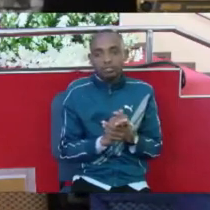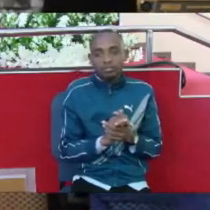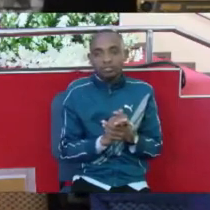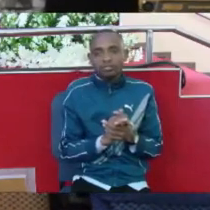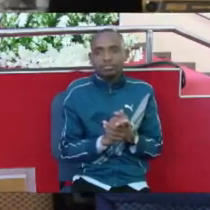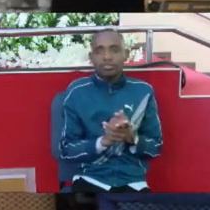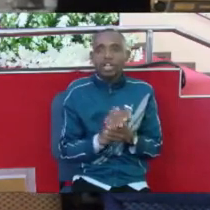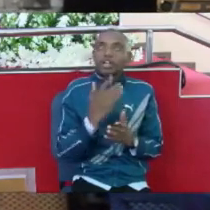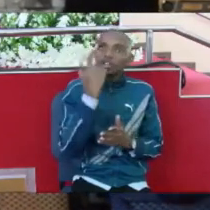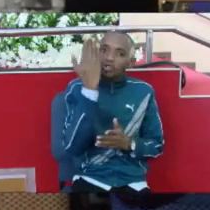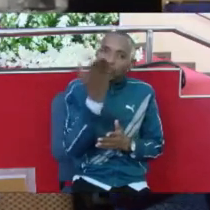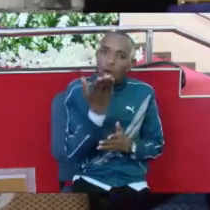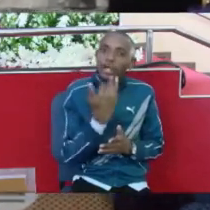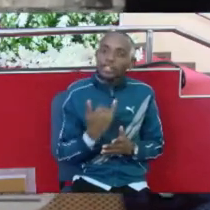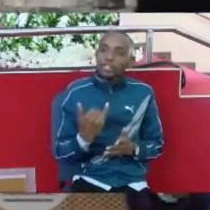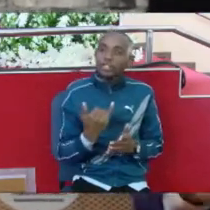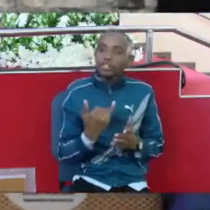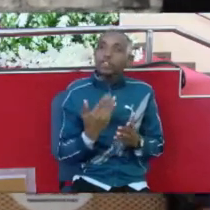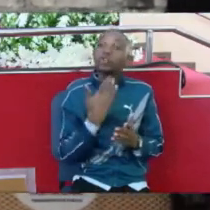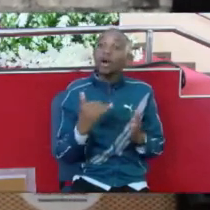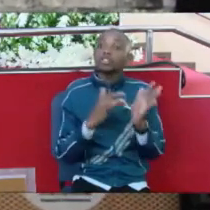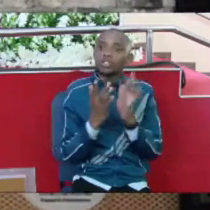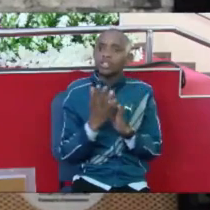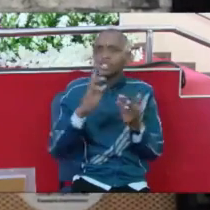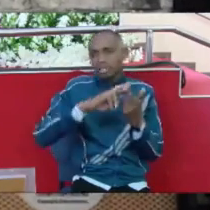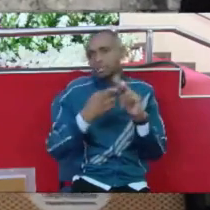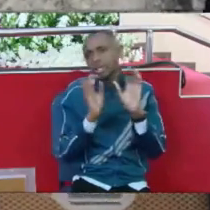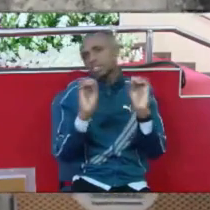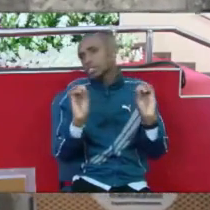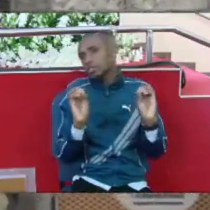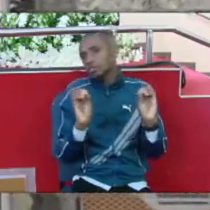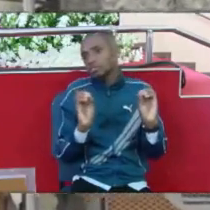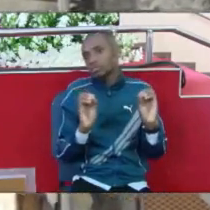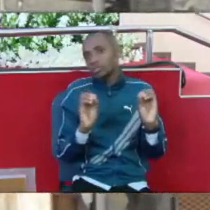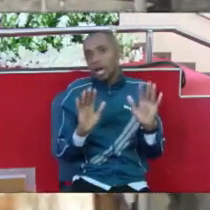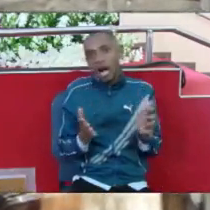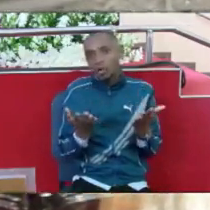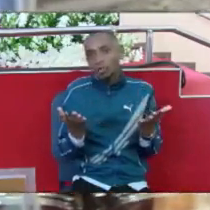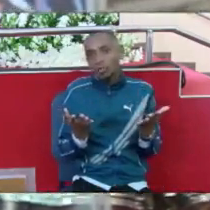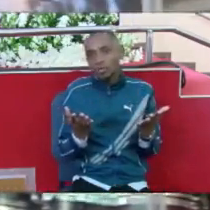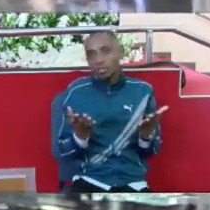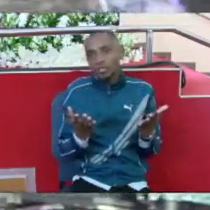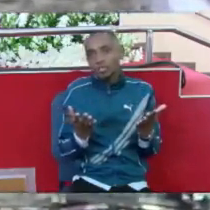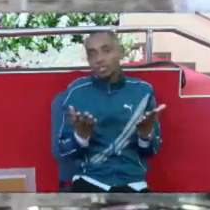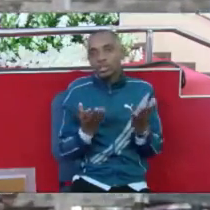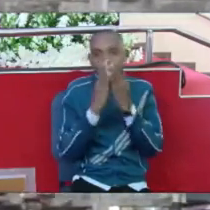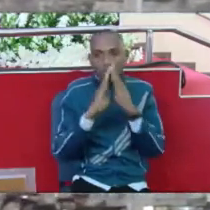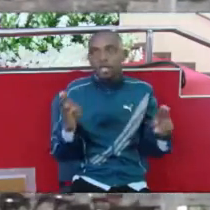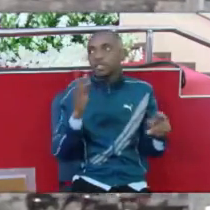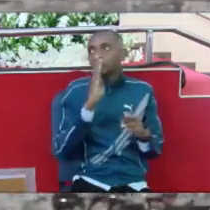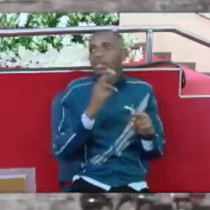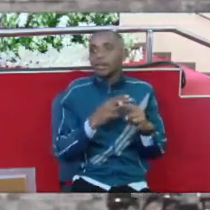You want Jesus? Then you have to repent so that he can have room in your heart. Blessed be the name